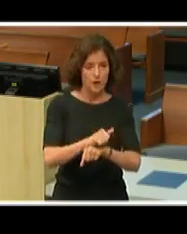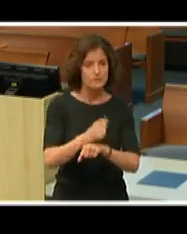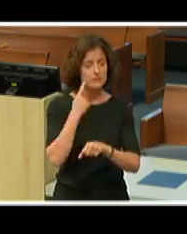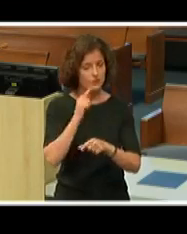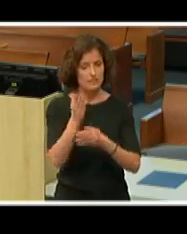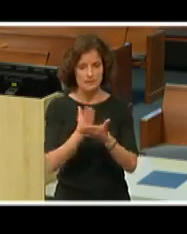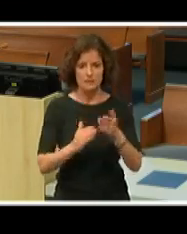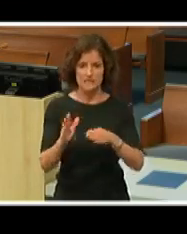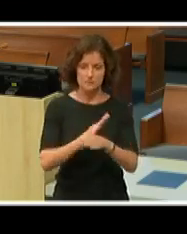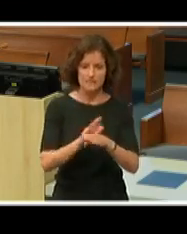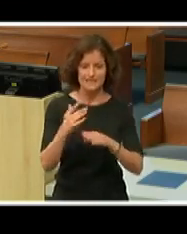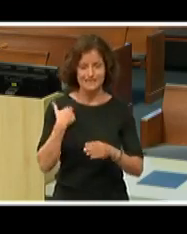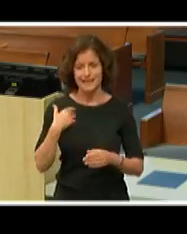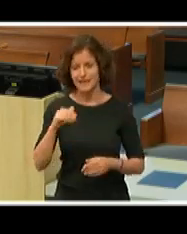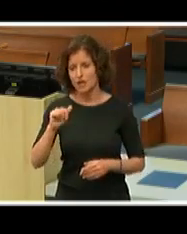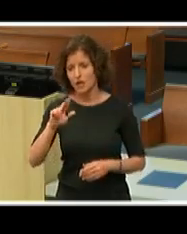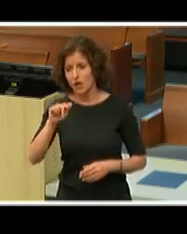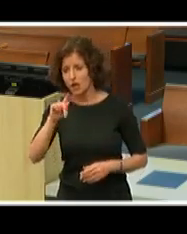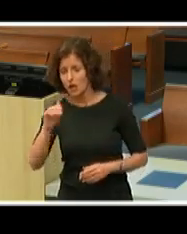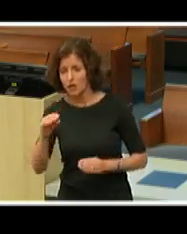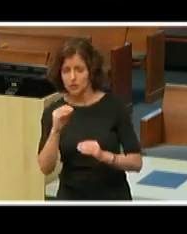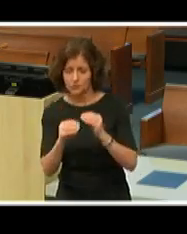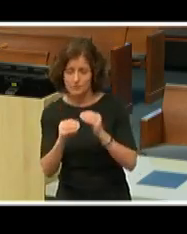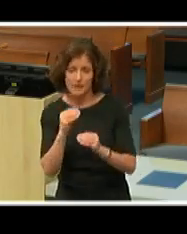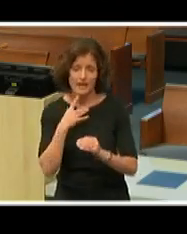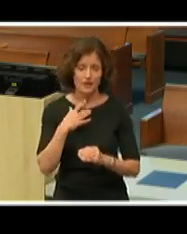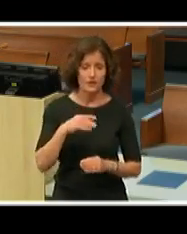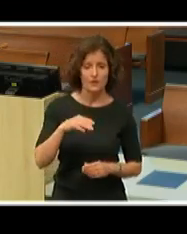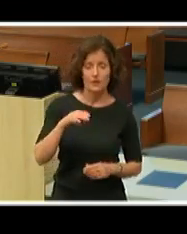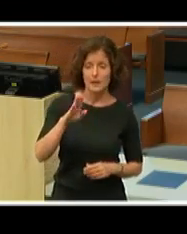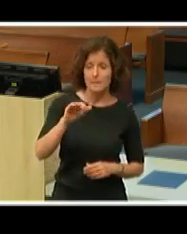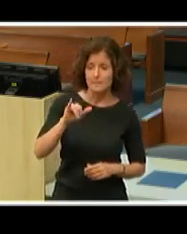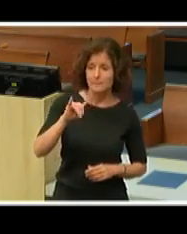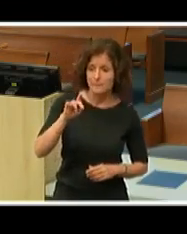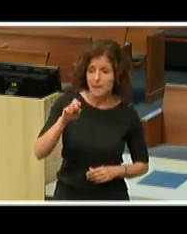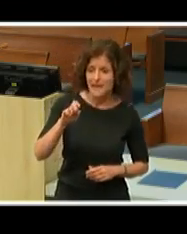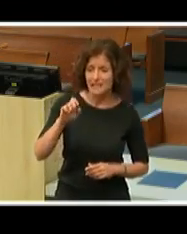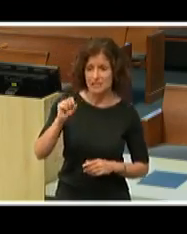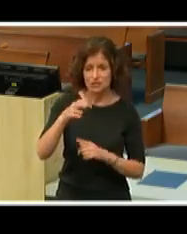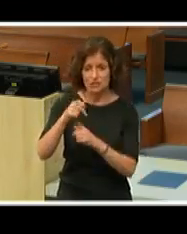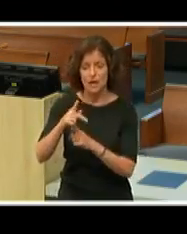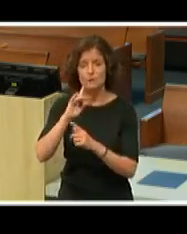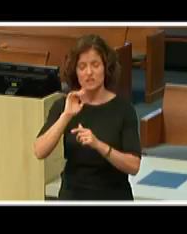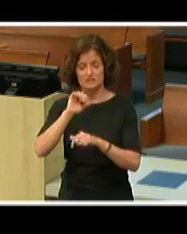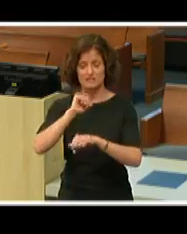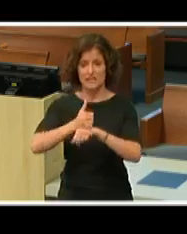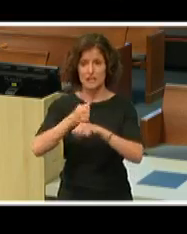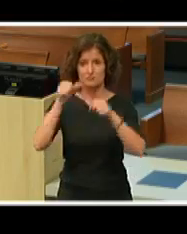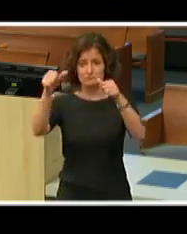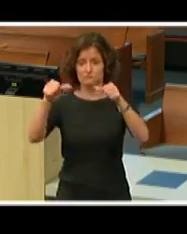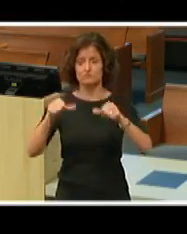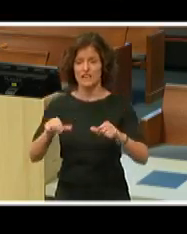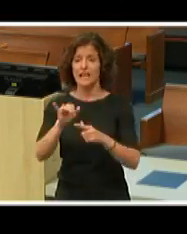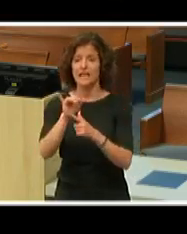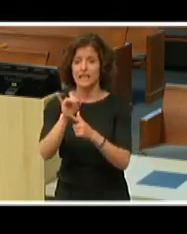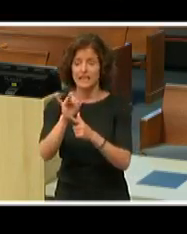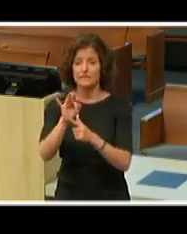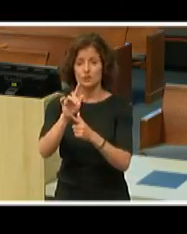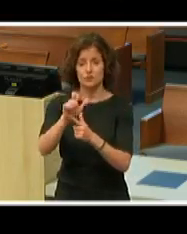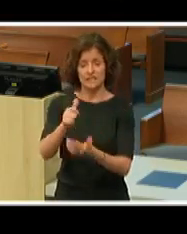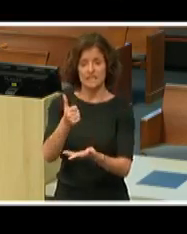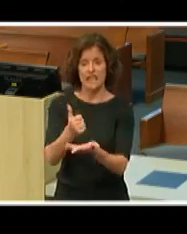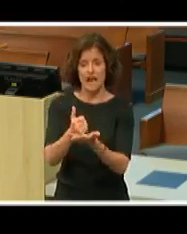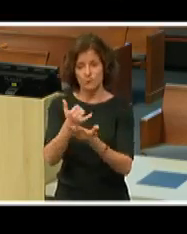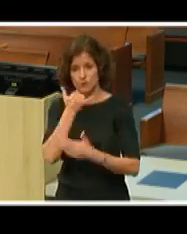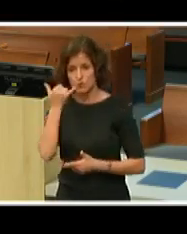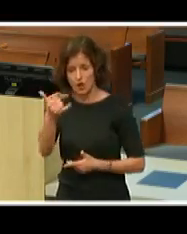we're talking about auto repairs or auto shops or bike shops. We could put a note on the door somehow that if you need help, that you